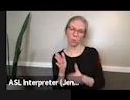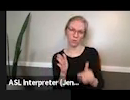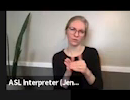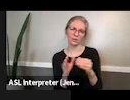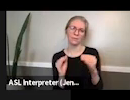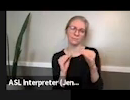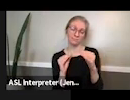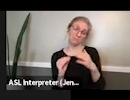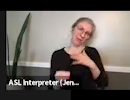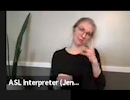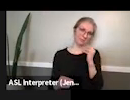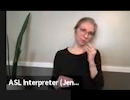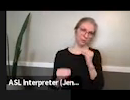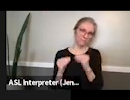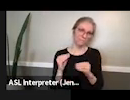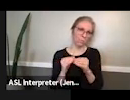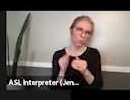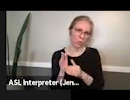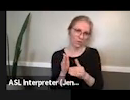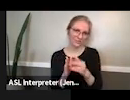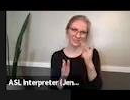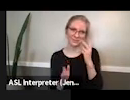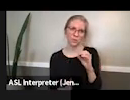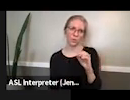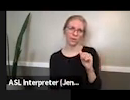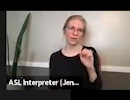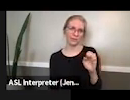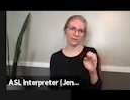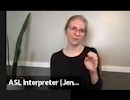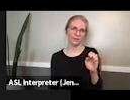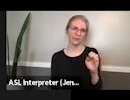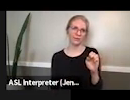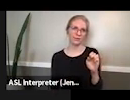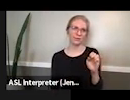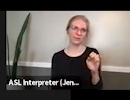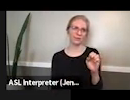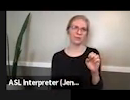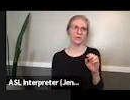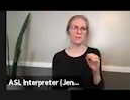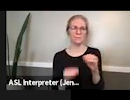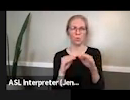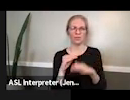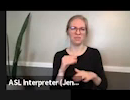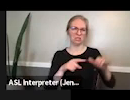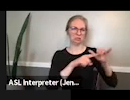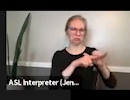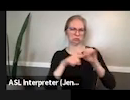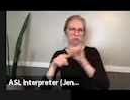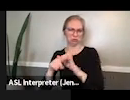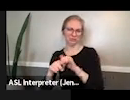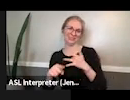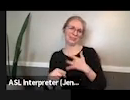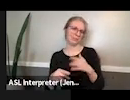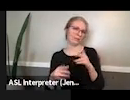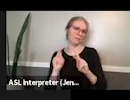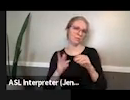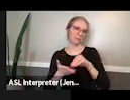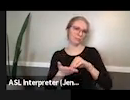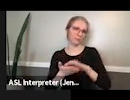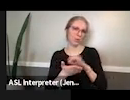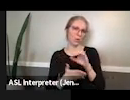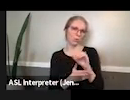my experience anyway, than you'll see autoacoustic emissions. People just write OAE, but this is what it stands